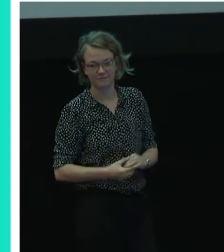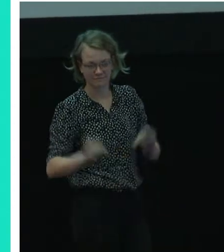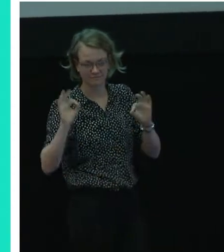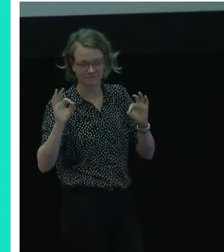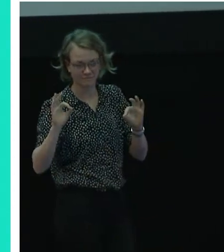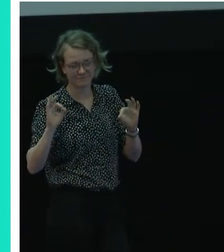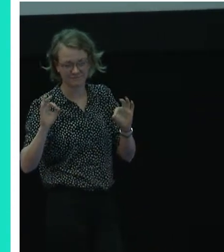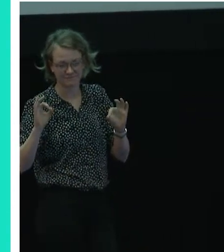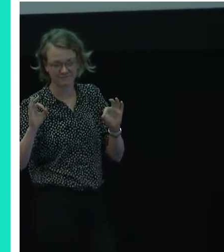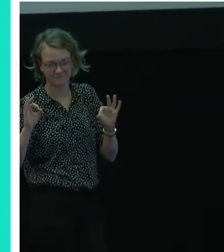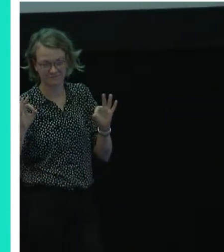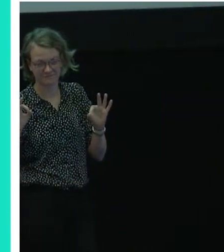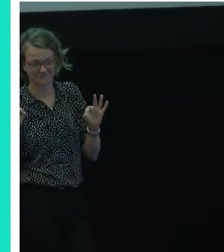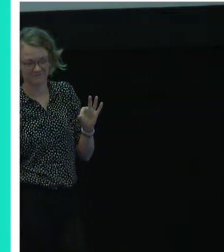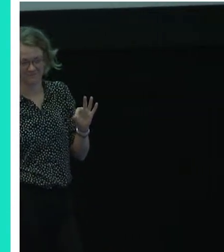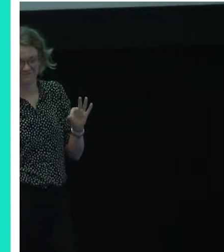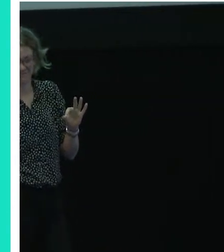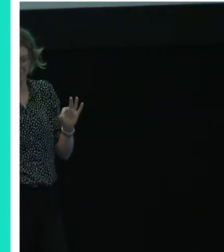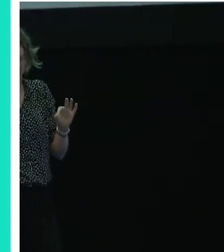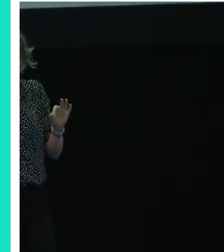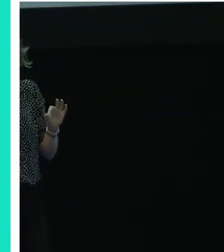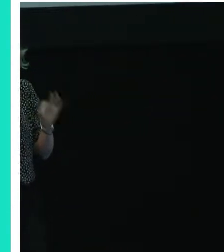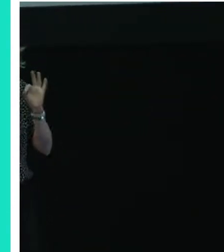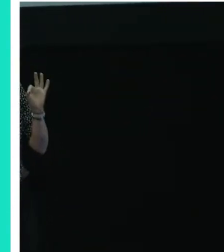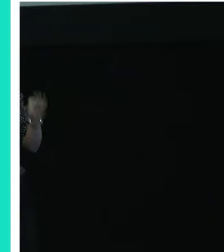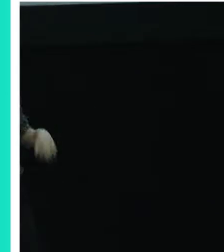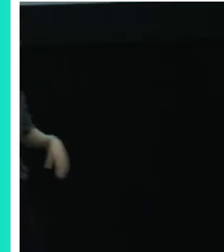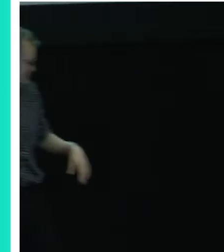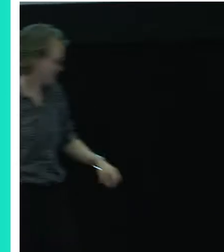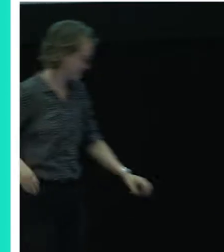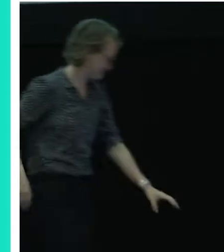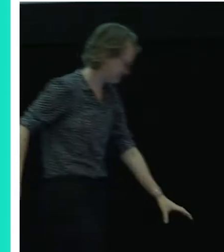language, but I assume you know the story, so you will be fine.